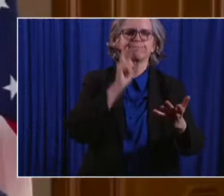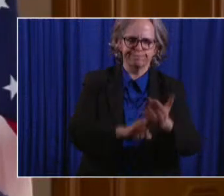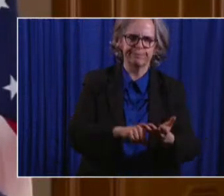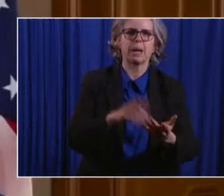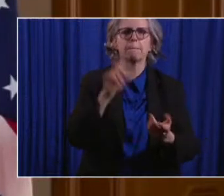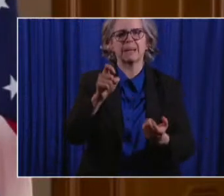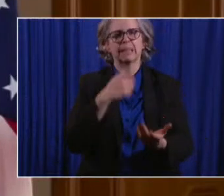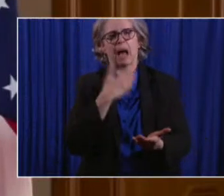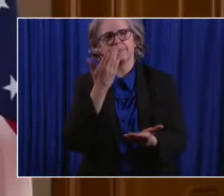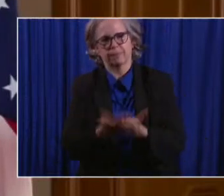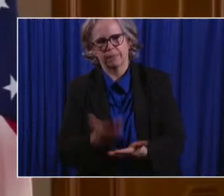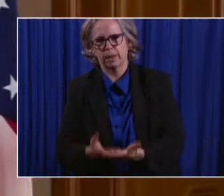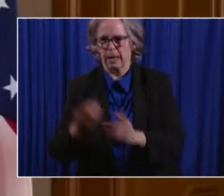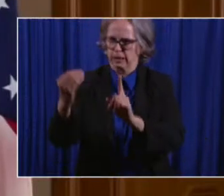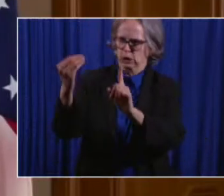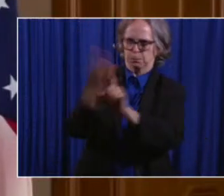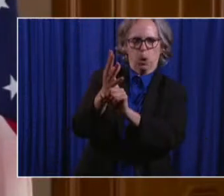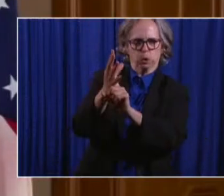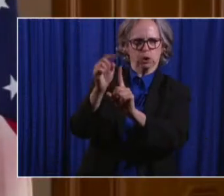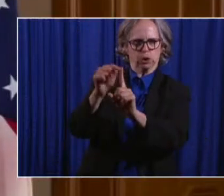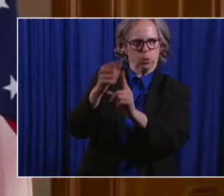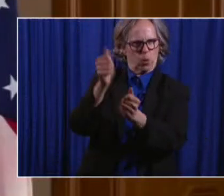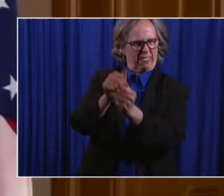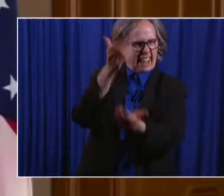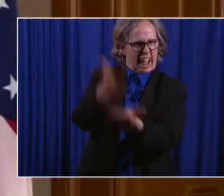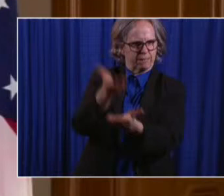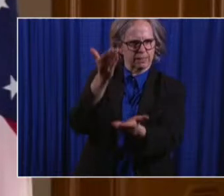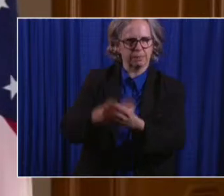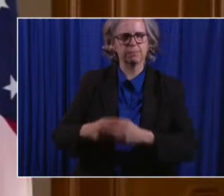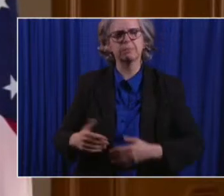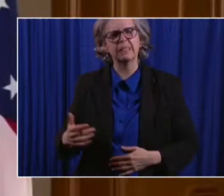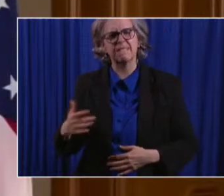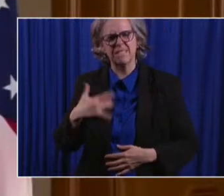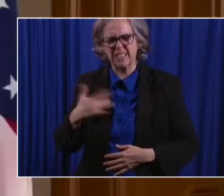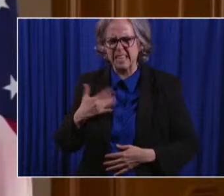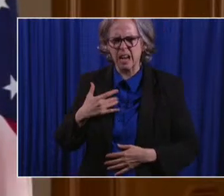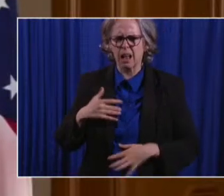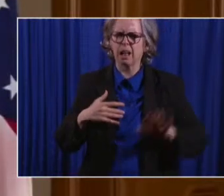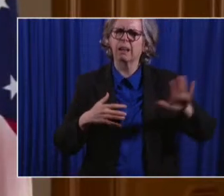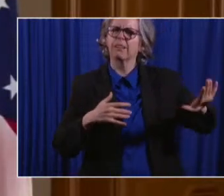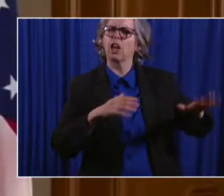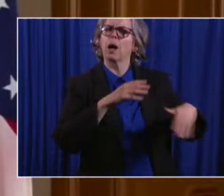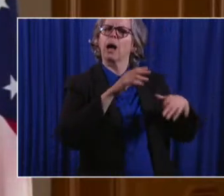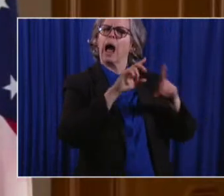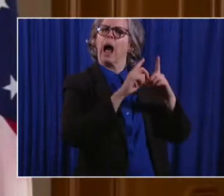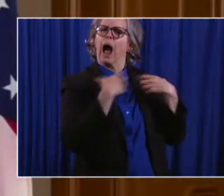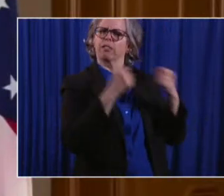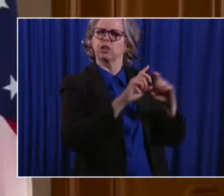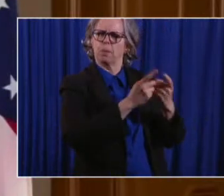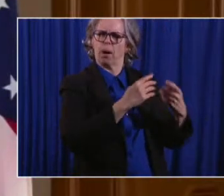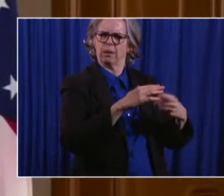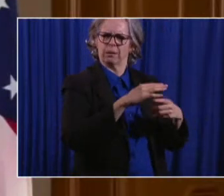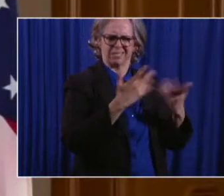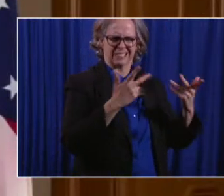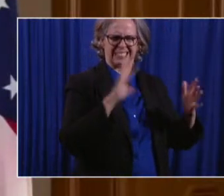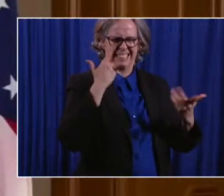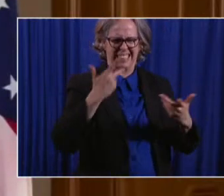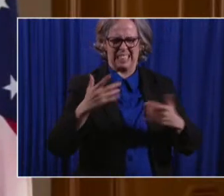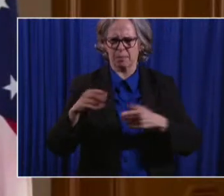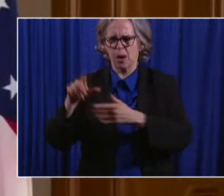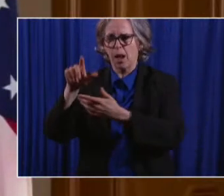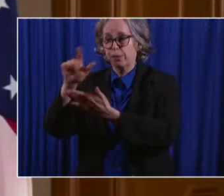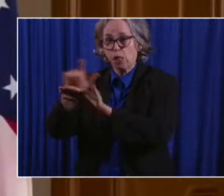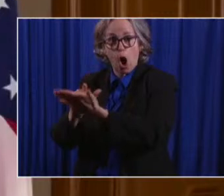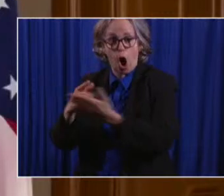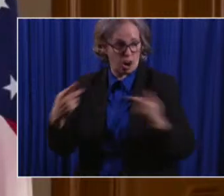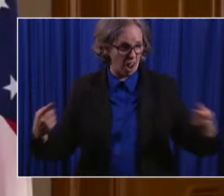don't think this would be in any way against the, what at least is what is in that law as passed